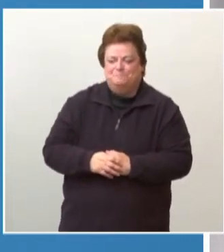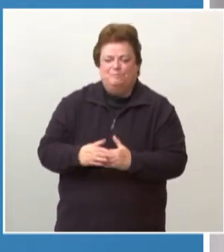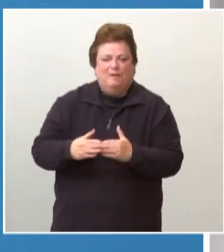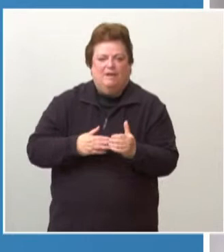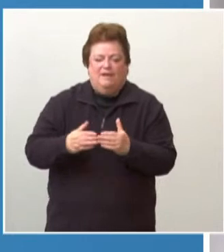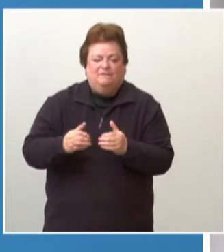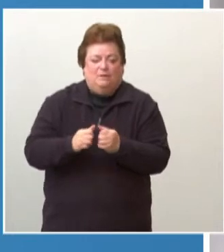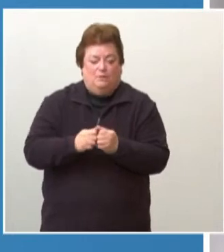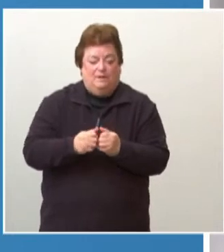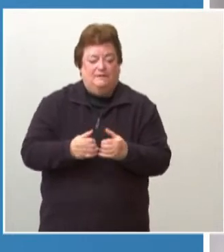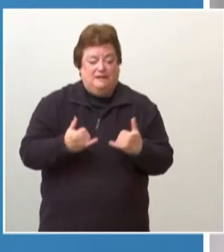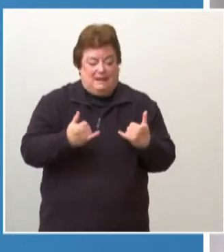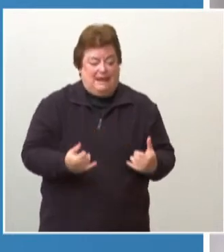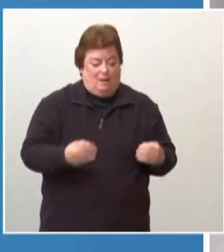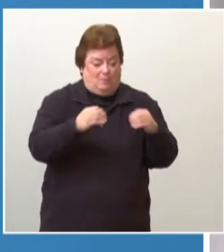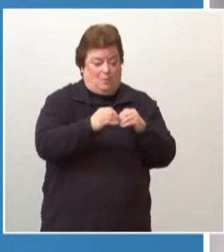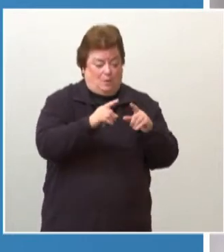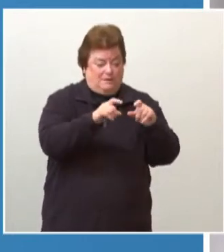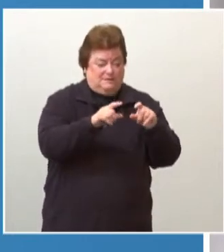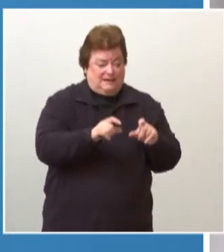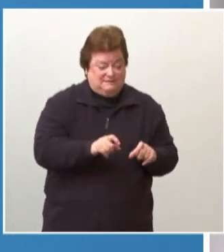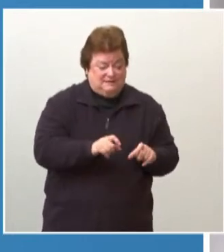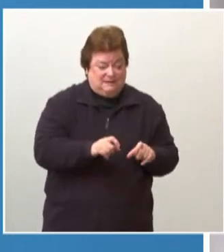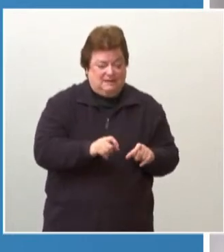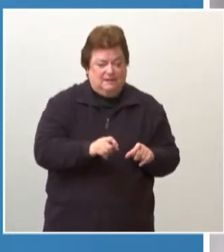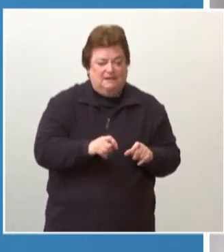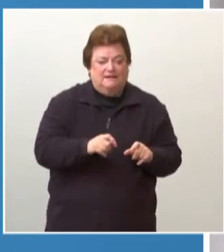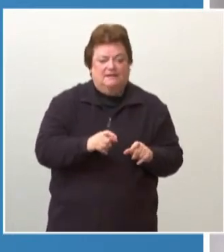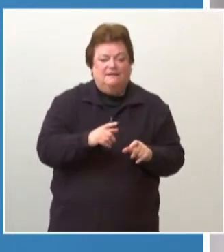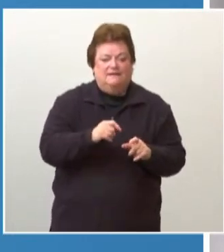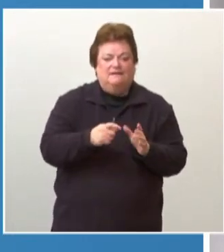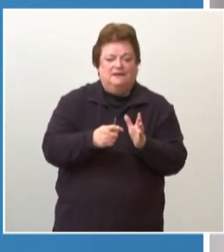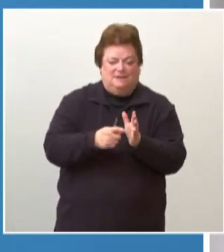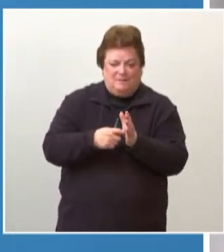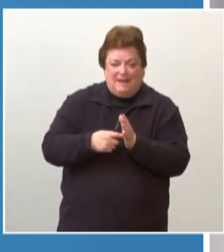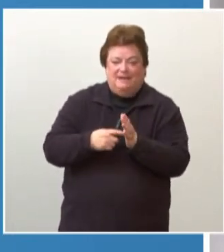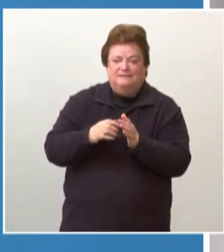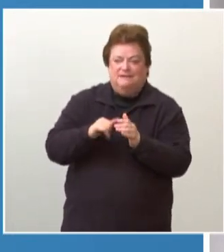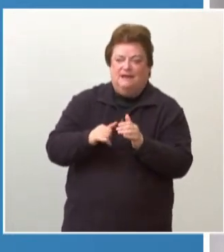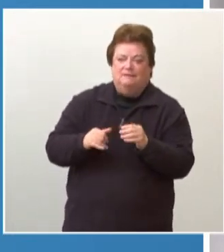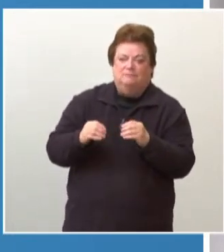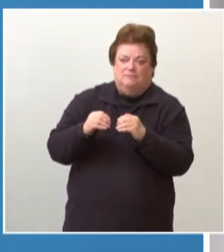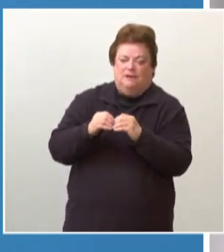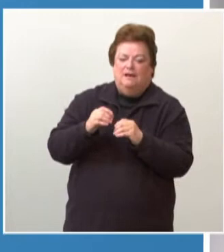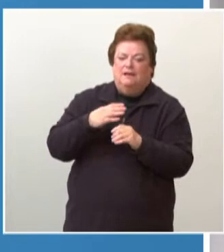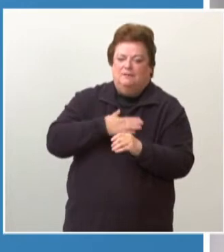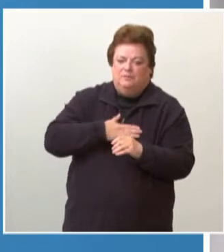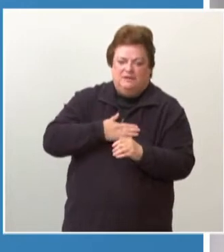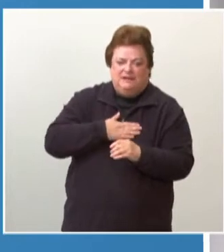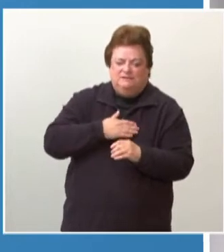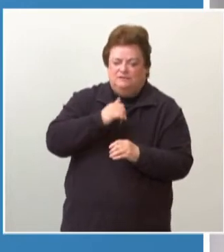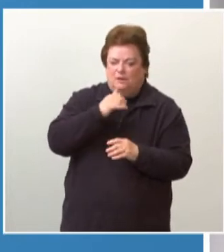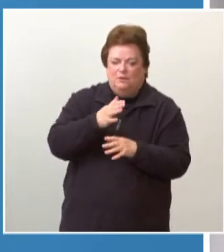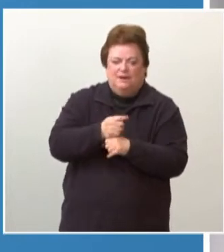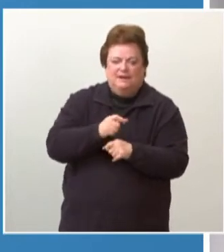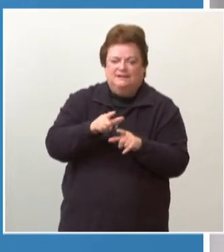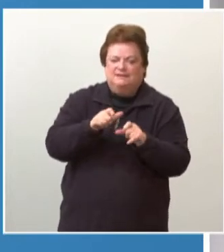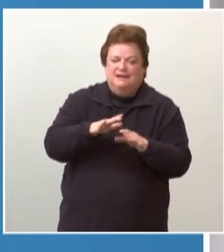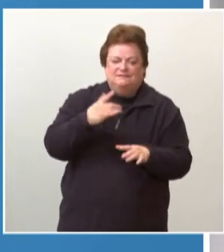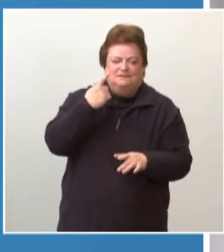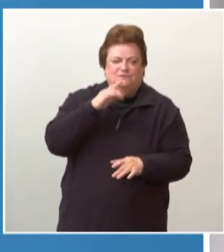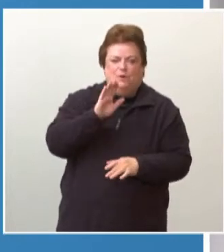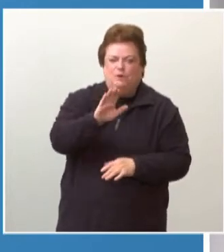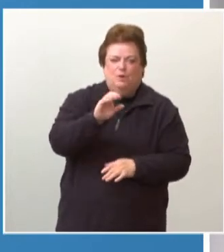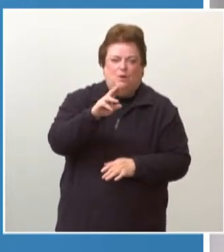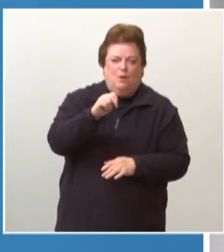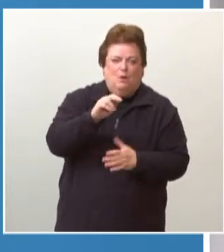Even with the additional testing options, demand could outpace capacity for the time being. Please do not get tested just for peace of